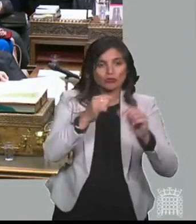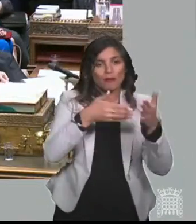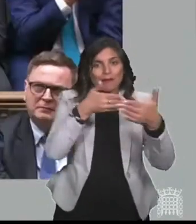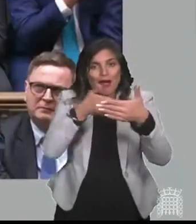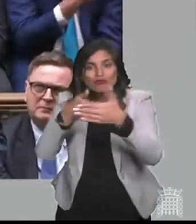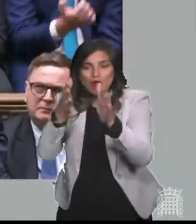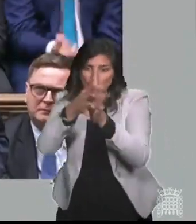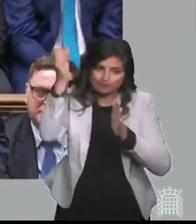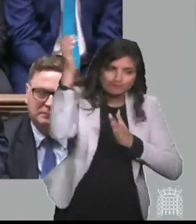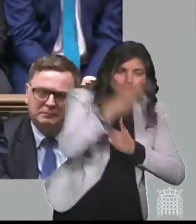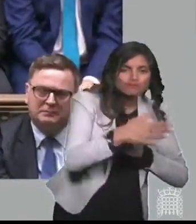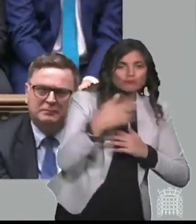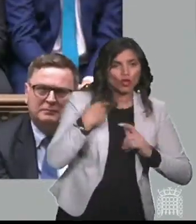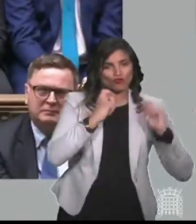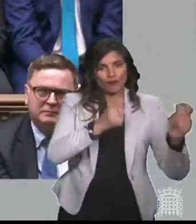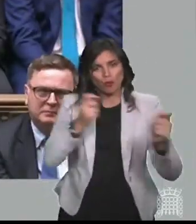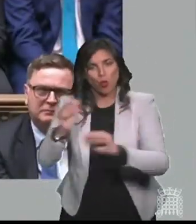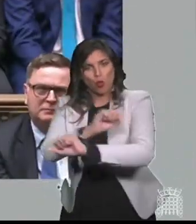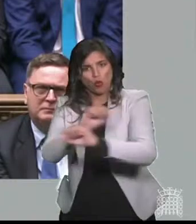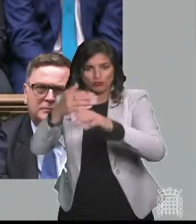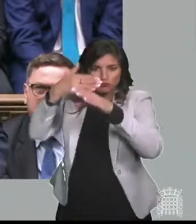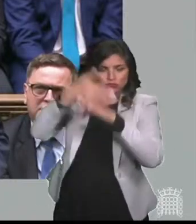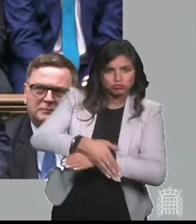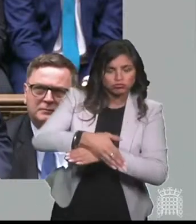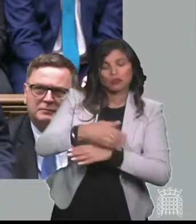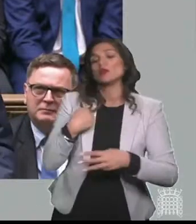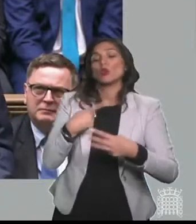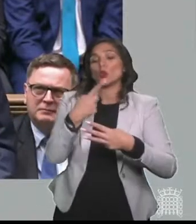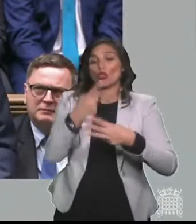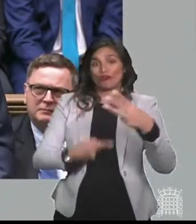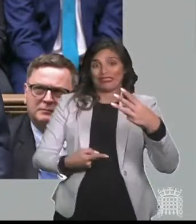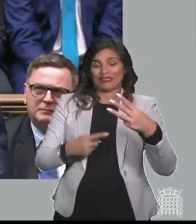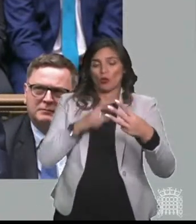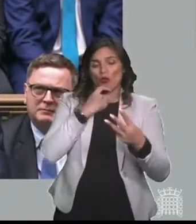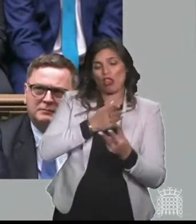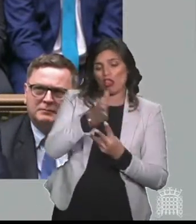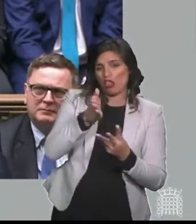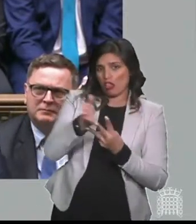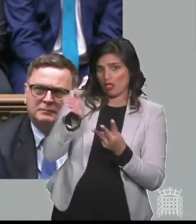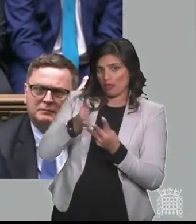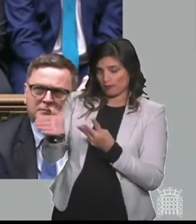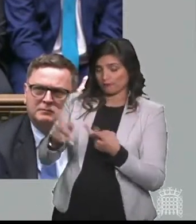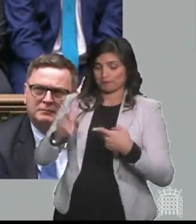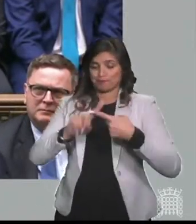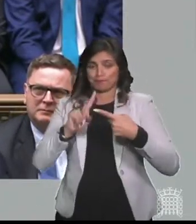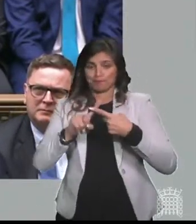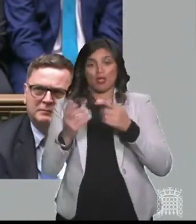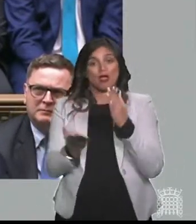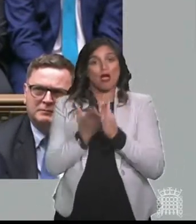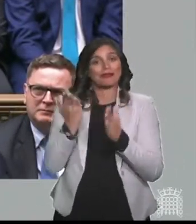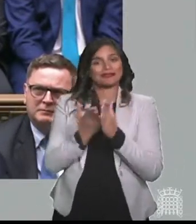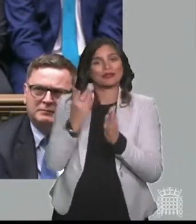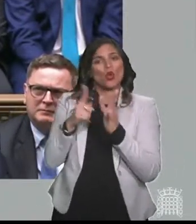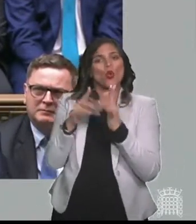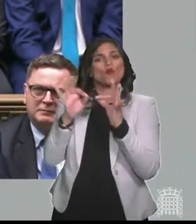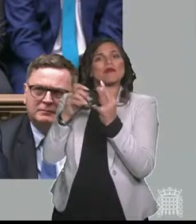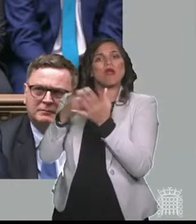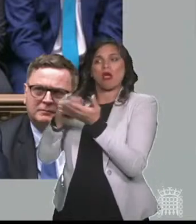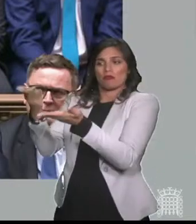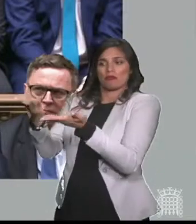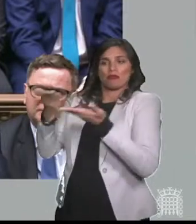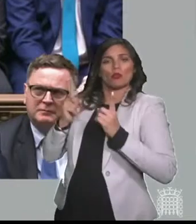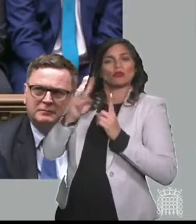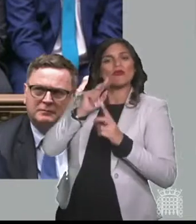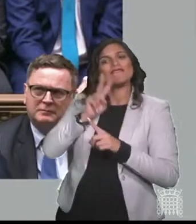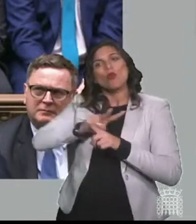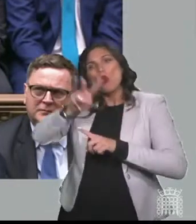work. And I'll go through the measures in three parts. In the first, I'll use updated OBR forecasts to show the progress